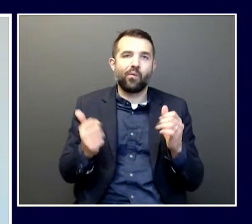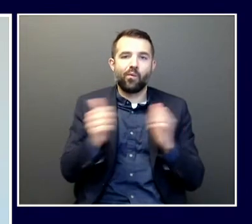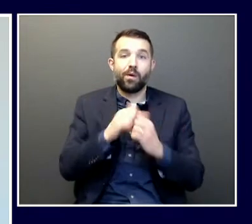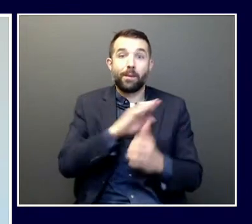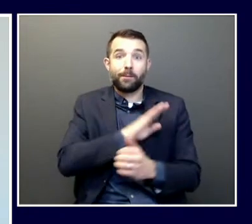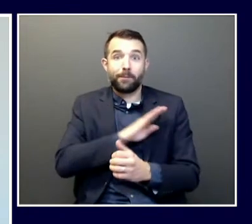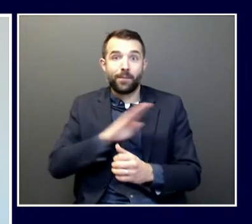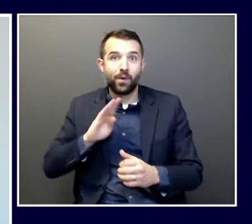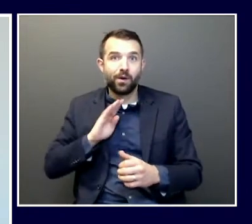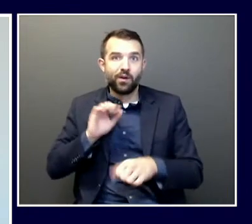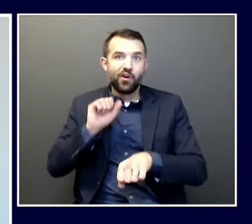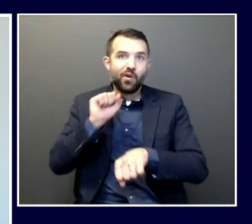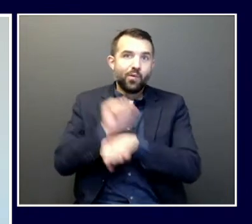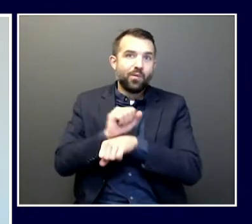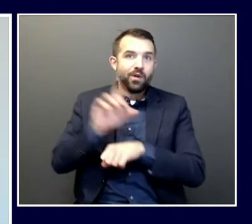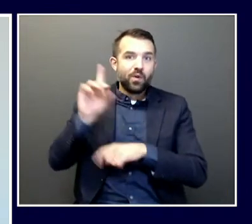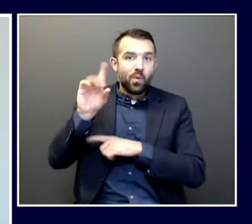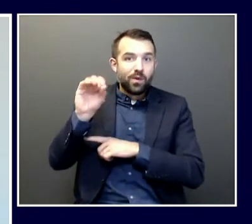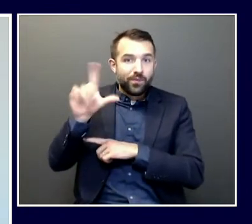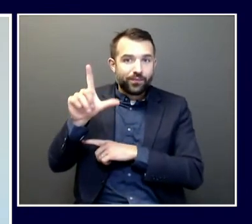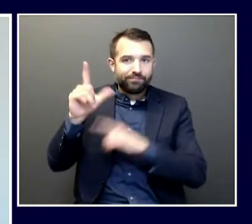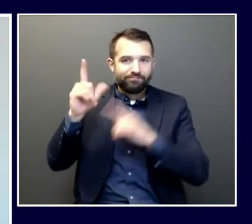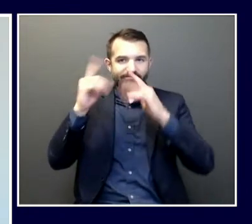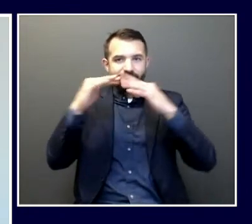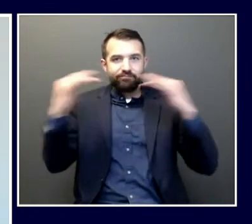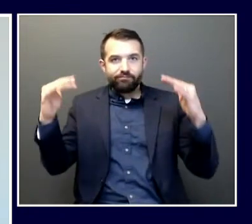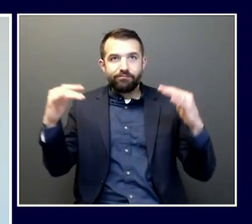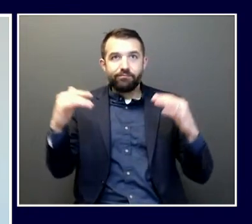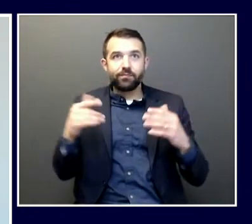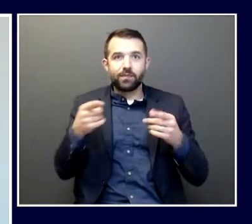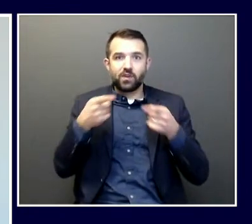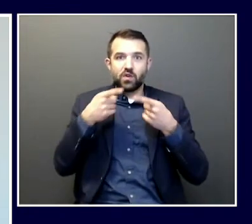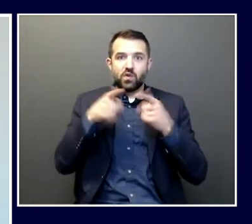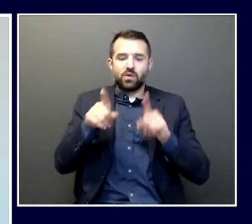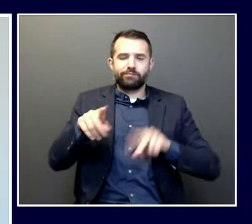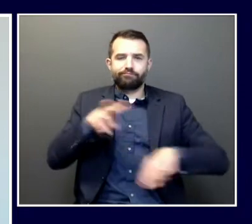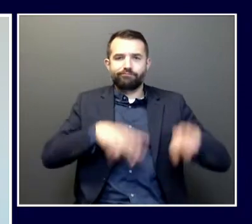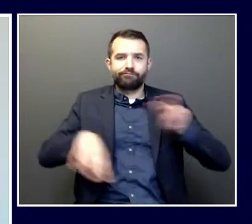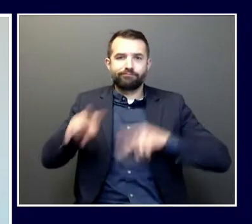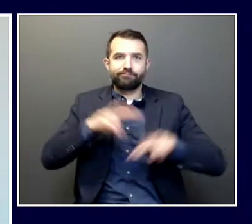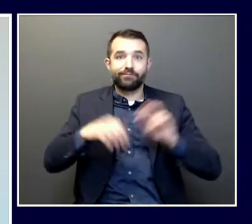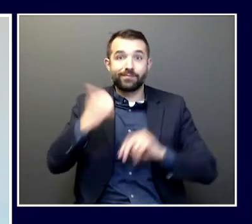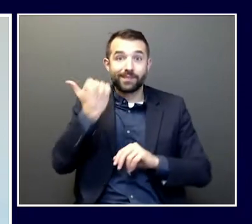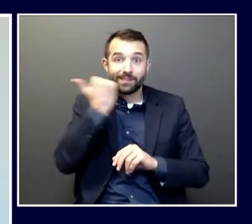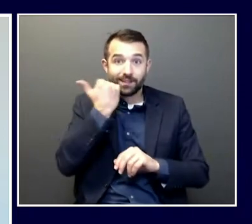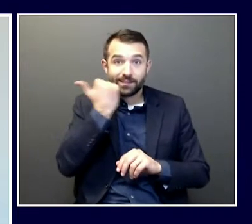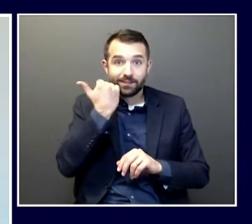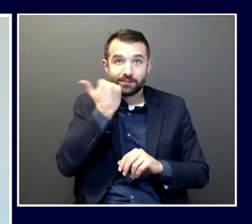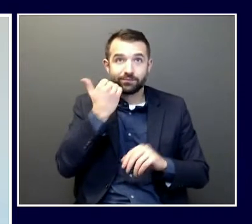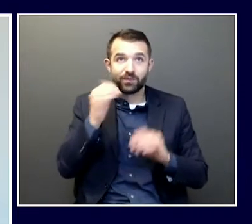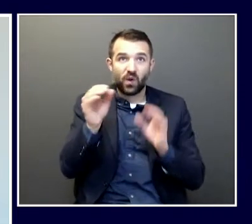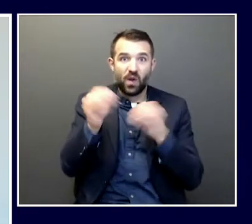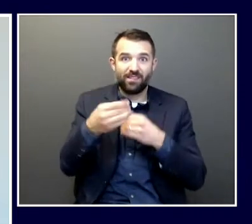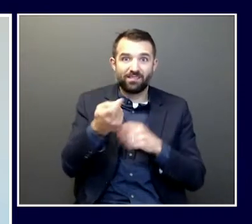on jurisdiction, we did remove dental health practices from the rule as well.